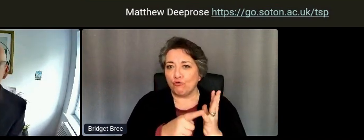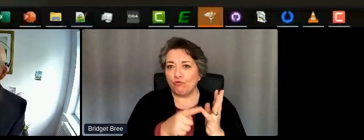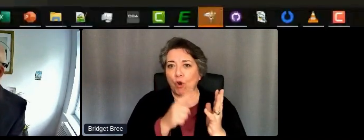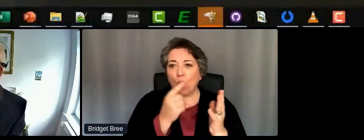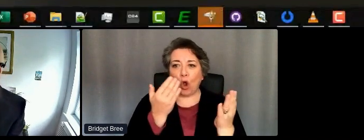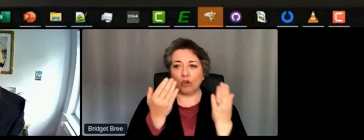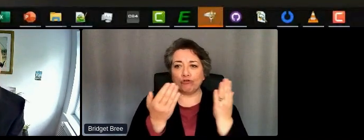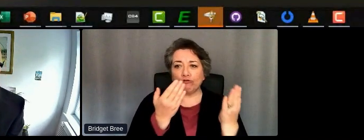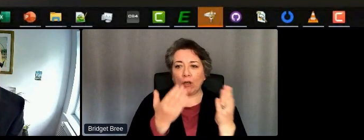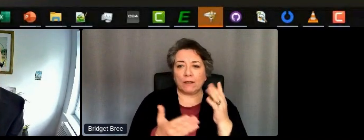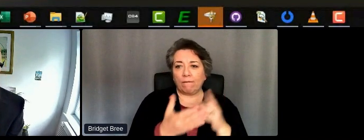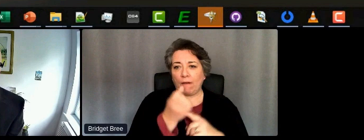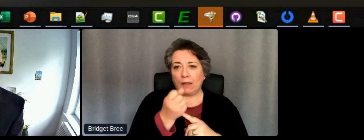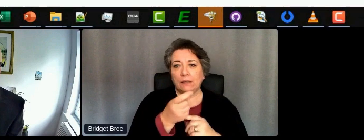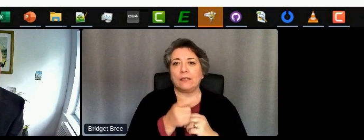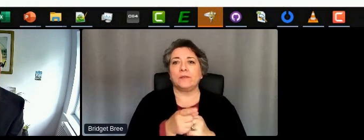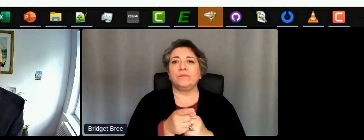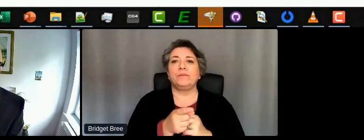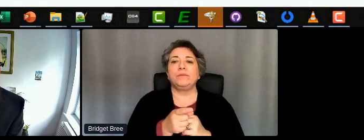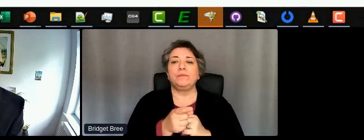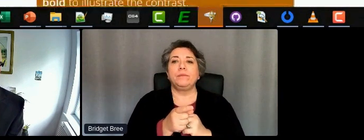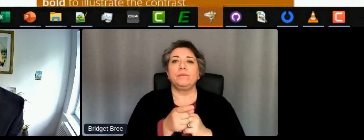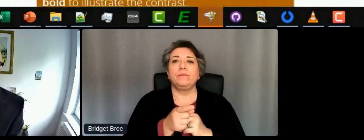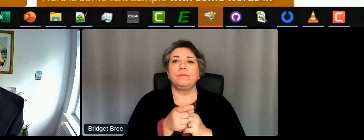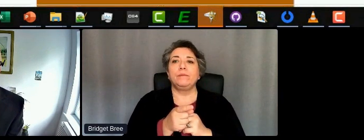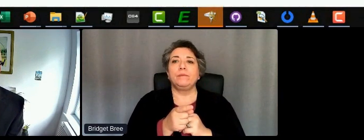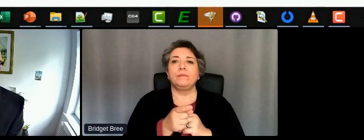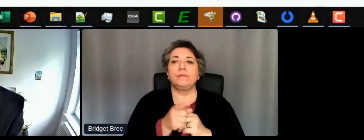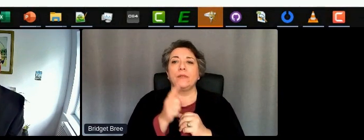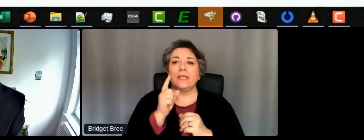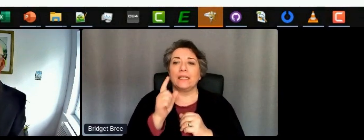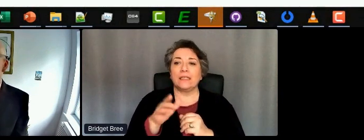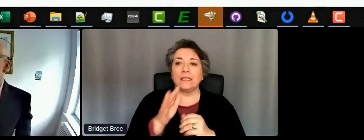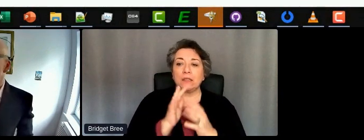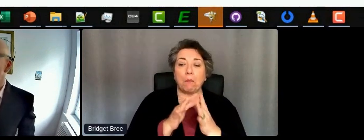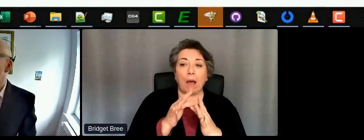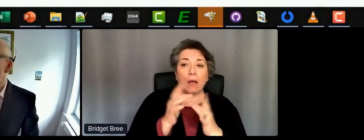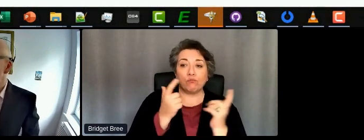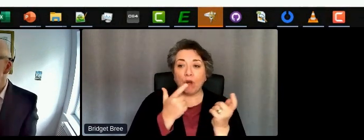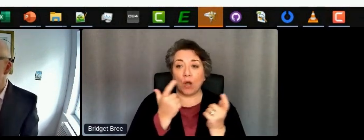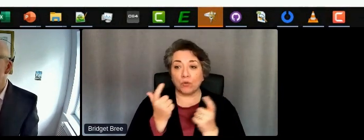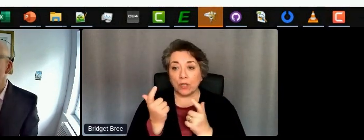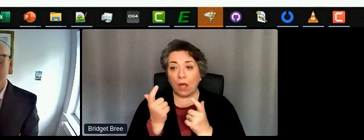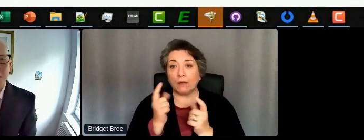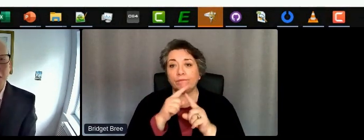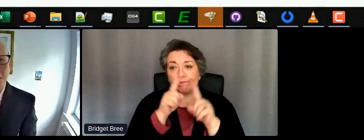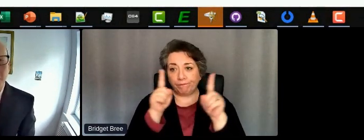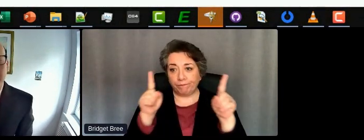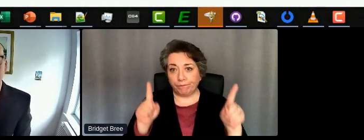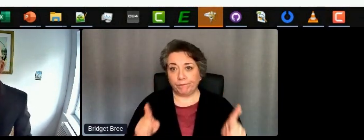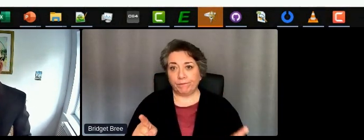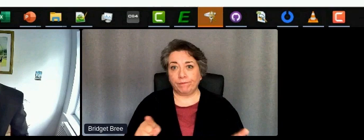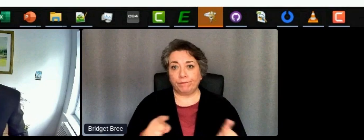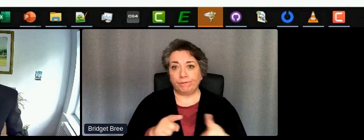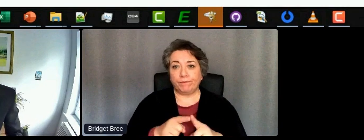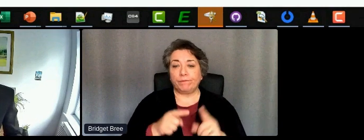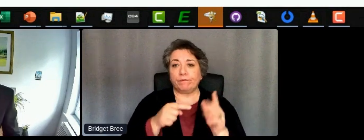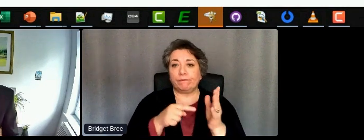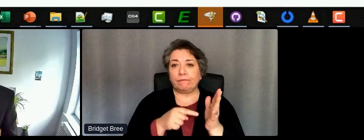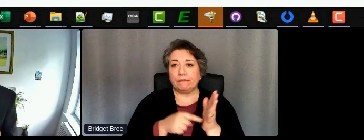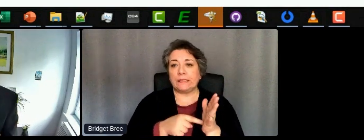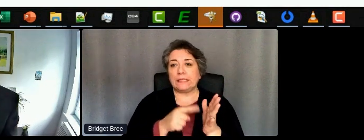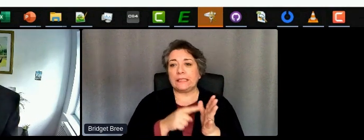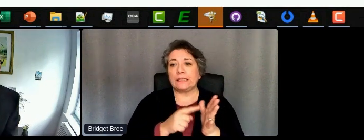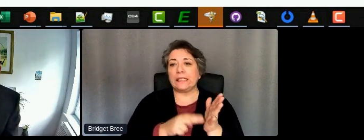Finder. So I've just gone to my browser. So I'm at the Tanaguru Contrast Finder